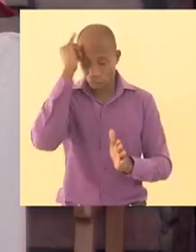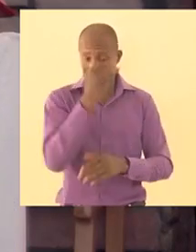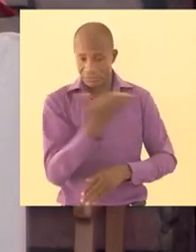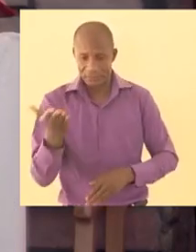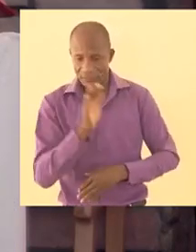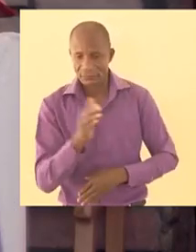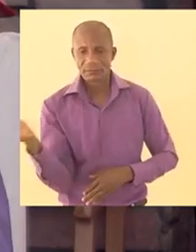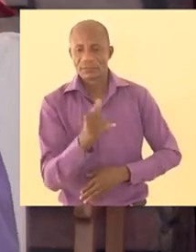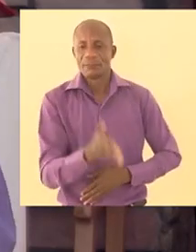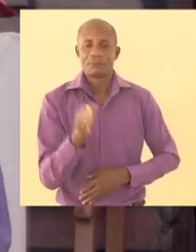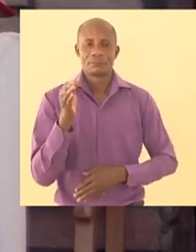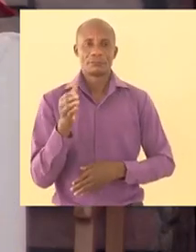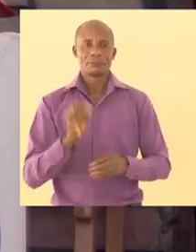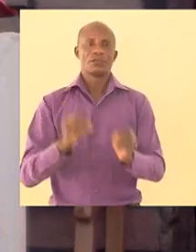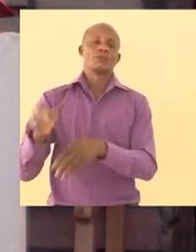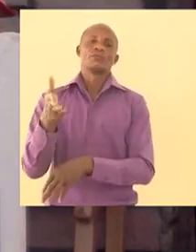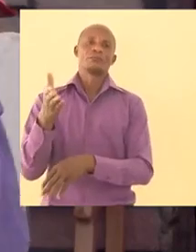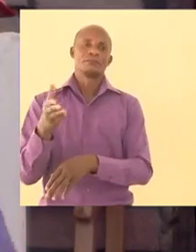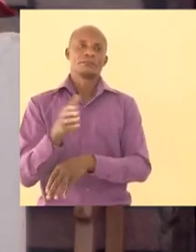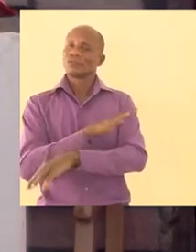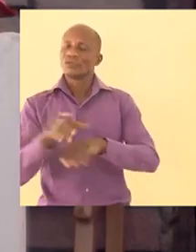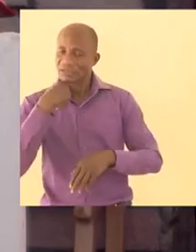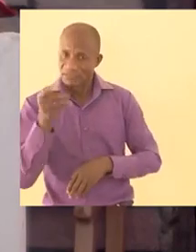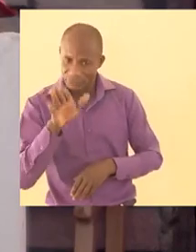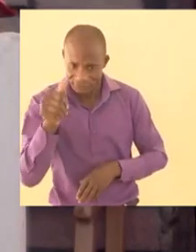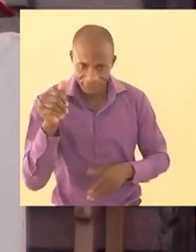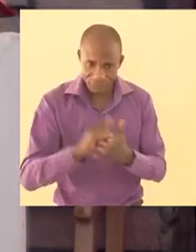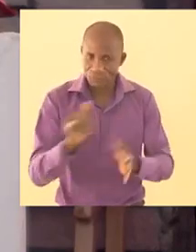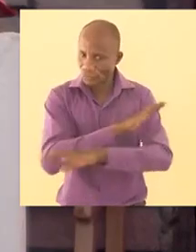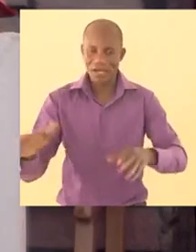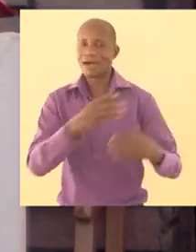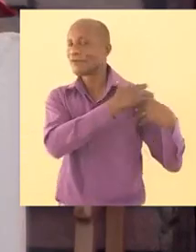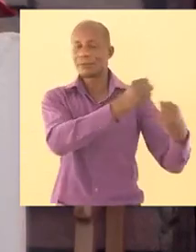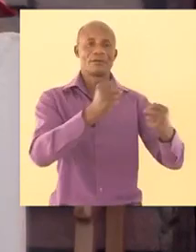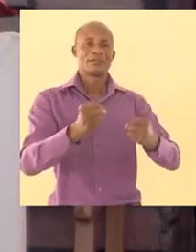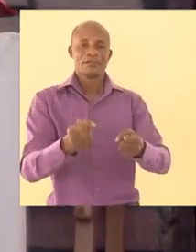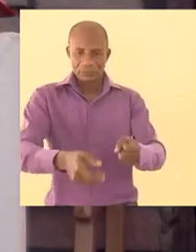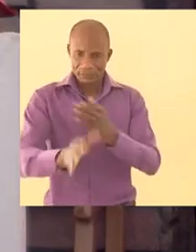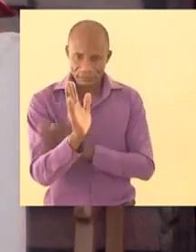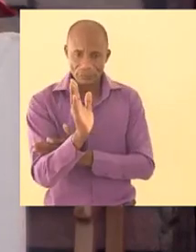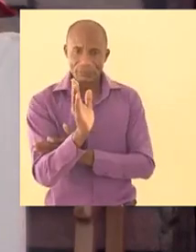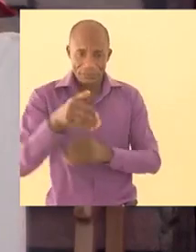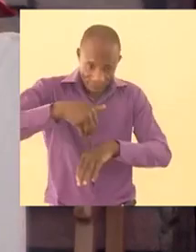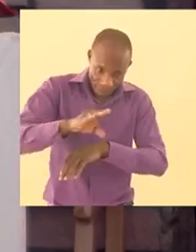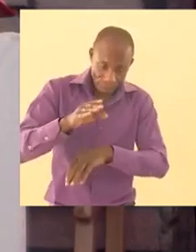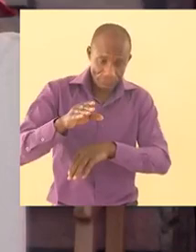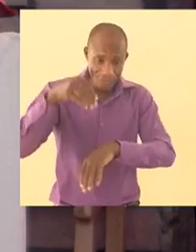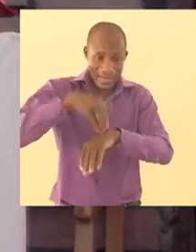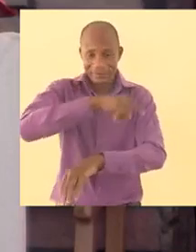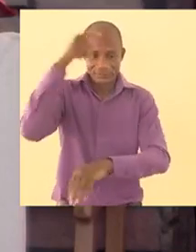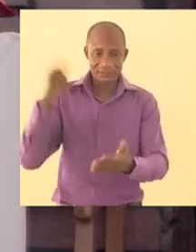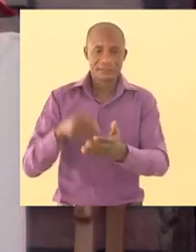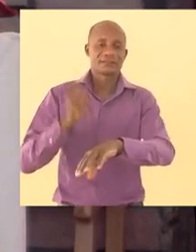place. Don't tell yourself you are powerless. If God sent you into the world at this time, in the 21st